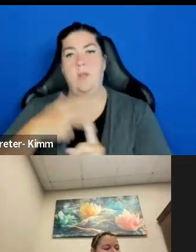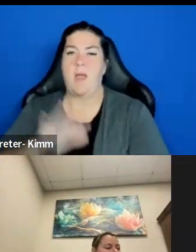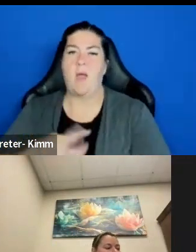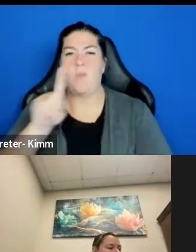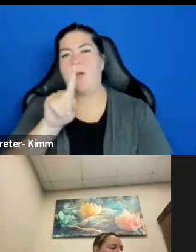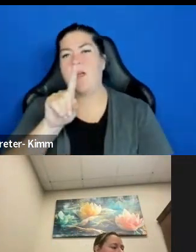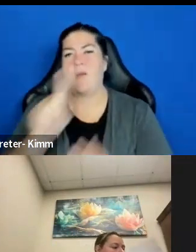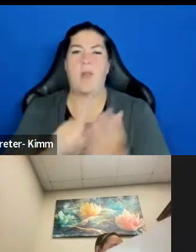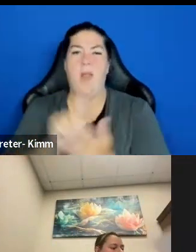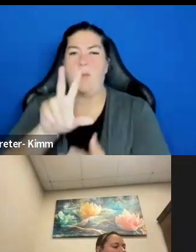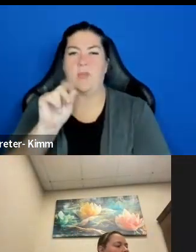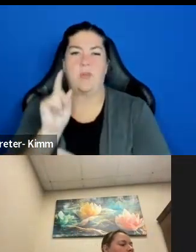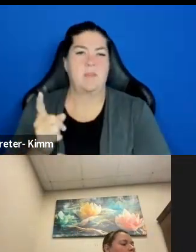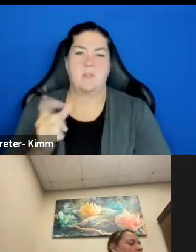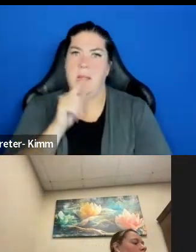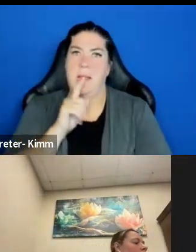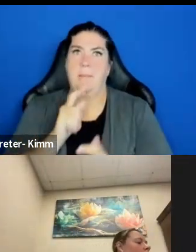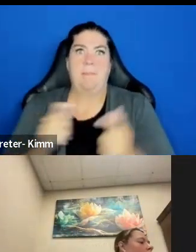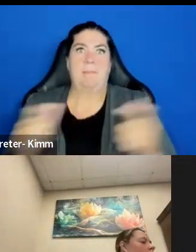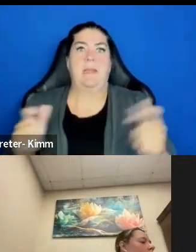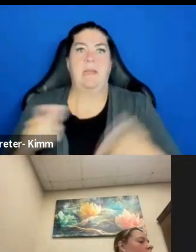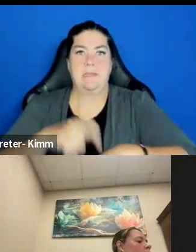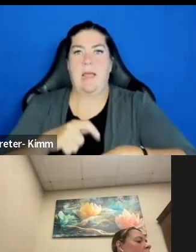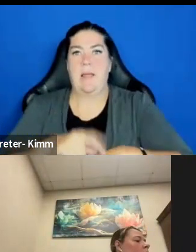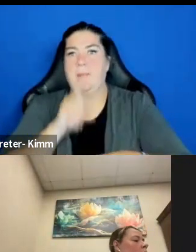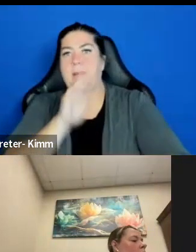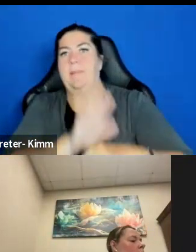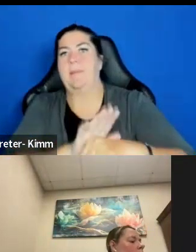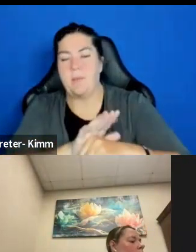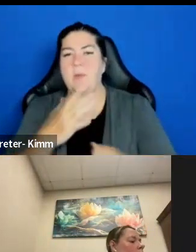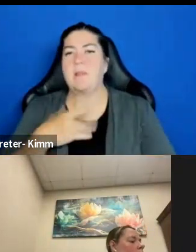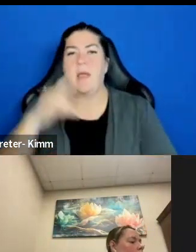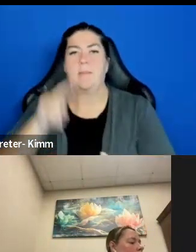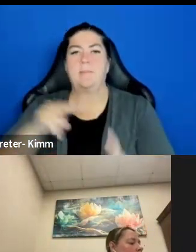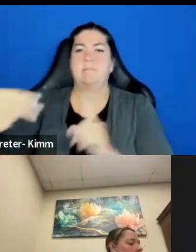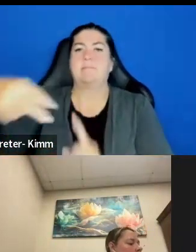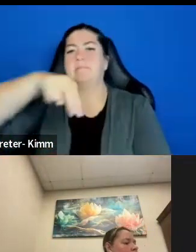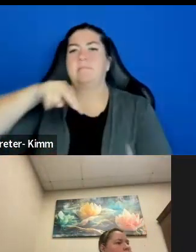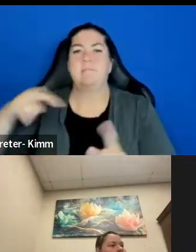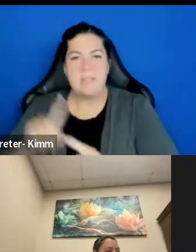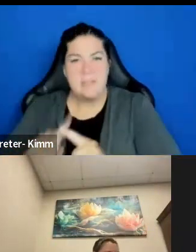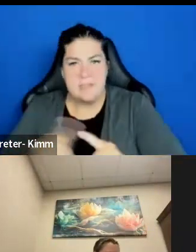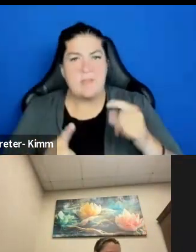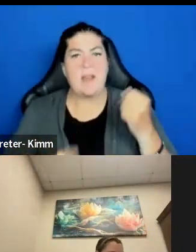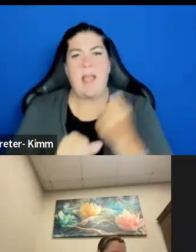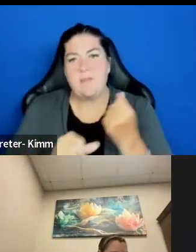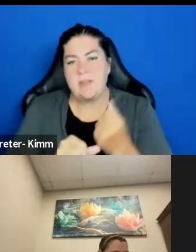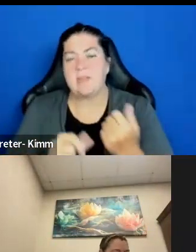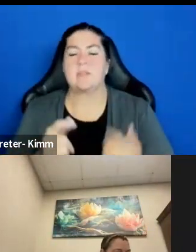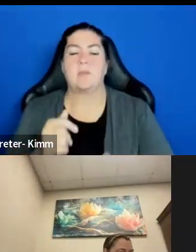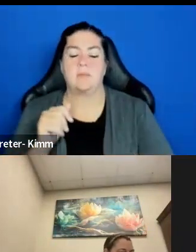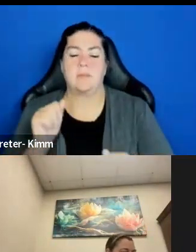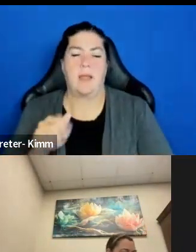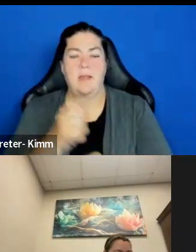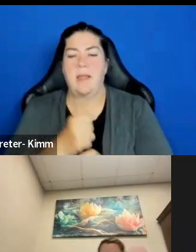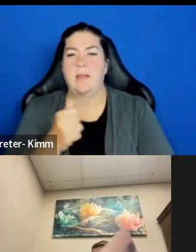So it's not even a huge time commitment. We just really like the perspectives of a lot of different advocates, so we kind of get